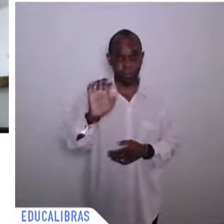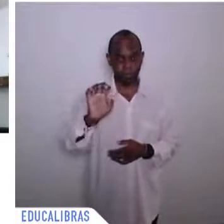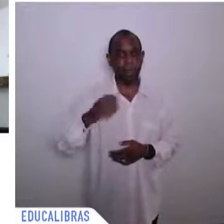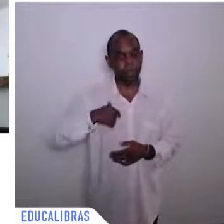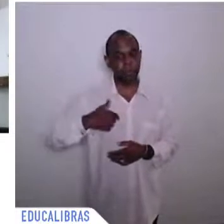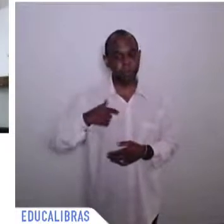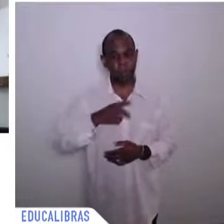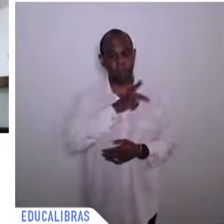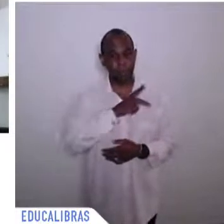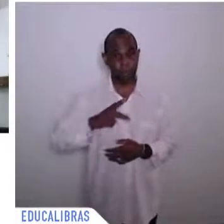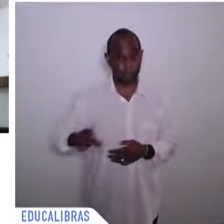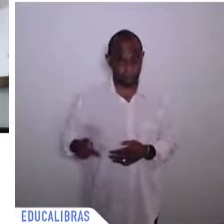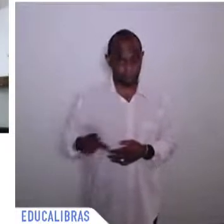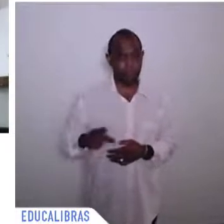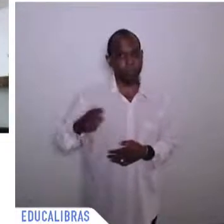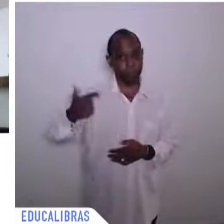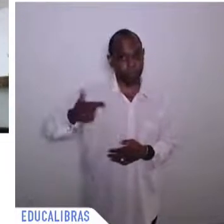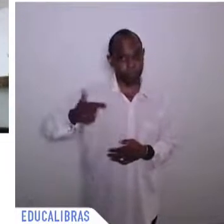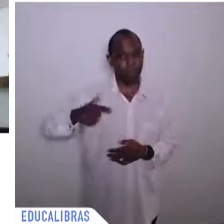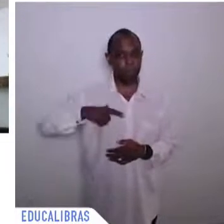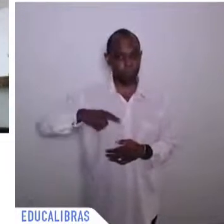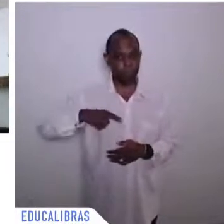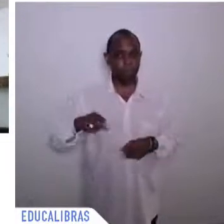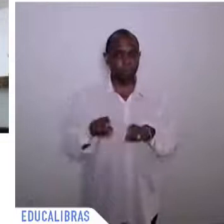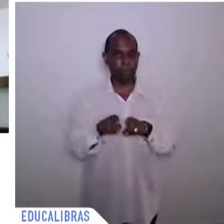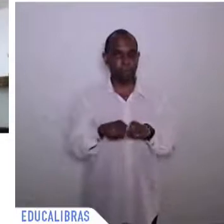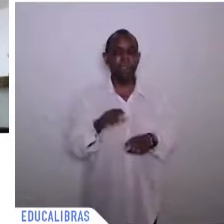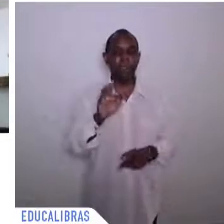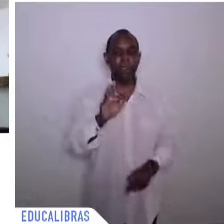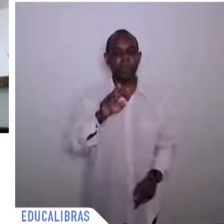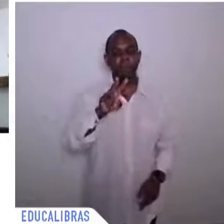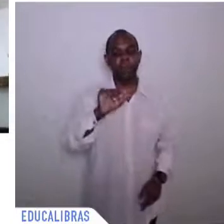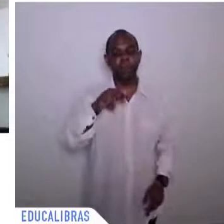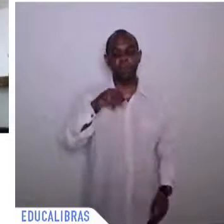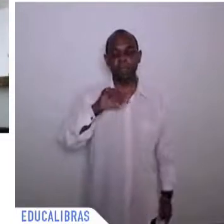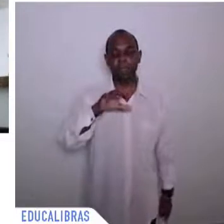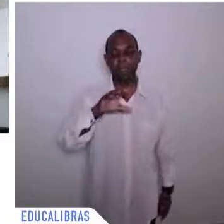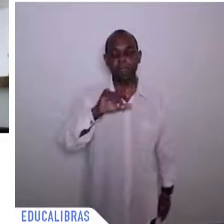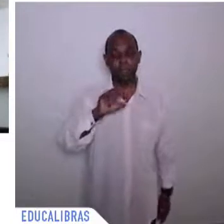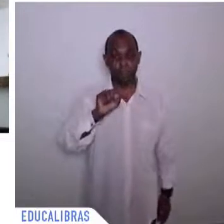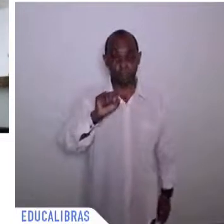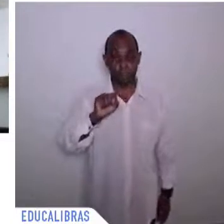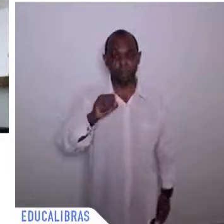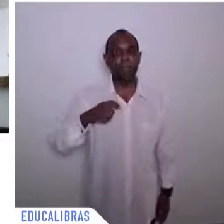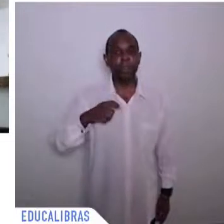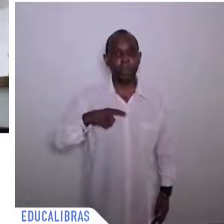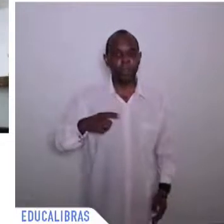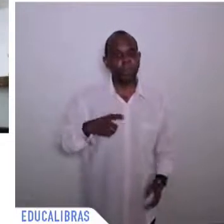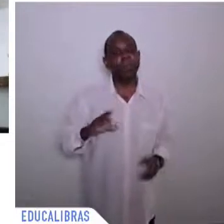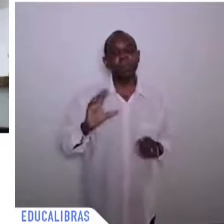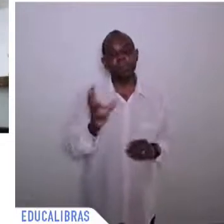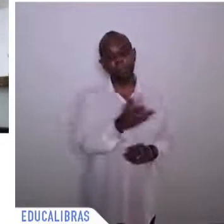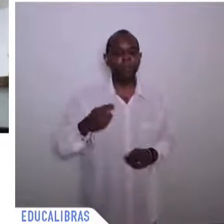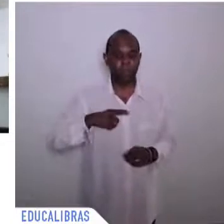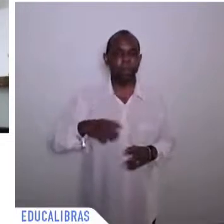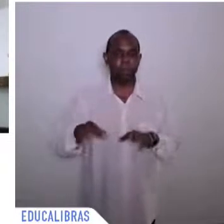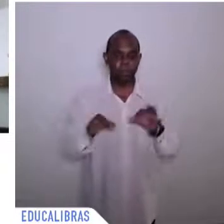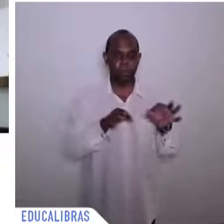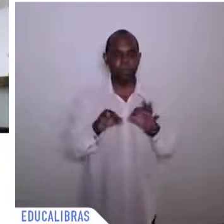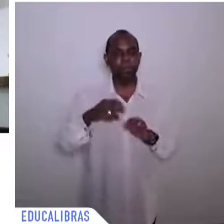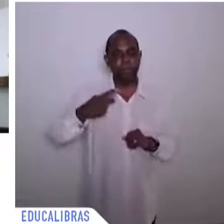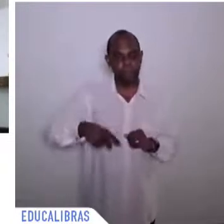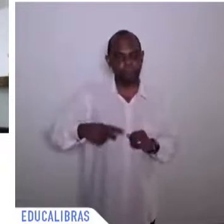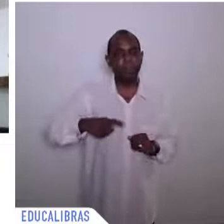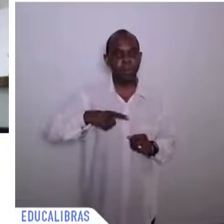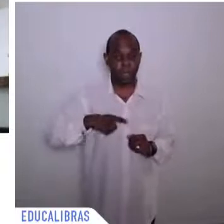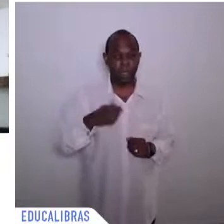My name is Felipe Lauritzen. I am the co-founder and one of the co-presidents of Conférence pour le Brésil, together with Vinicius Hayes